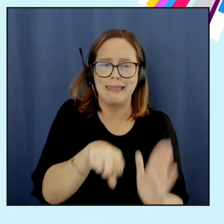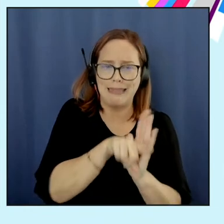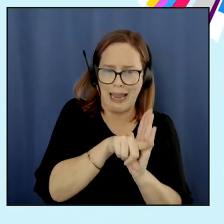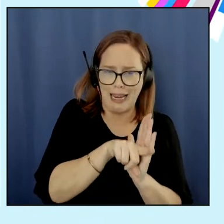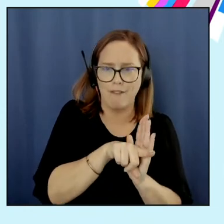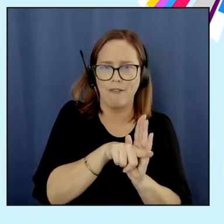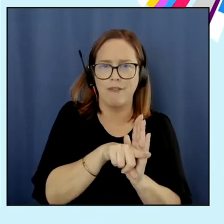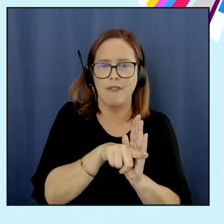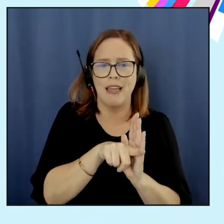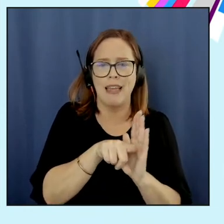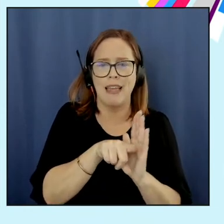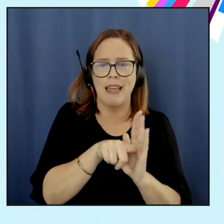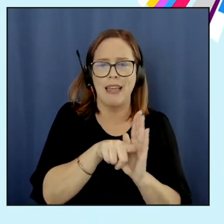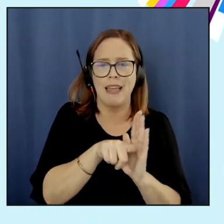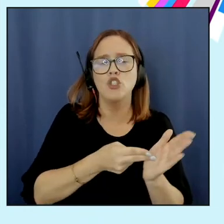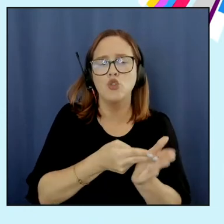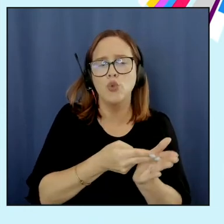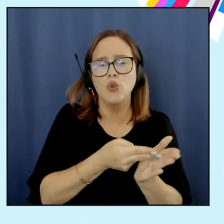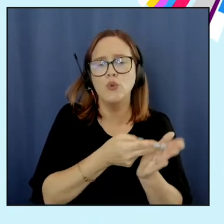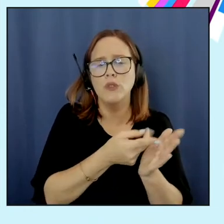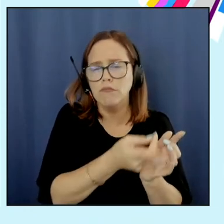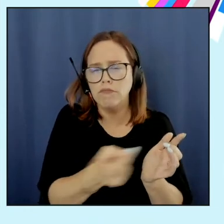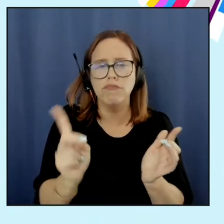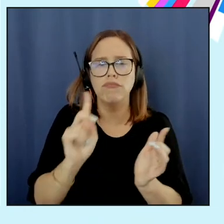negative truths around the world. Thank you.